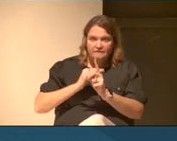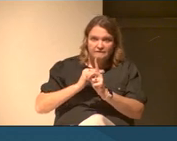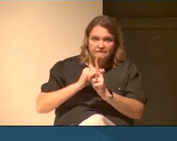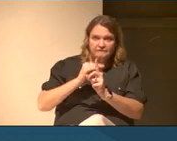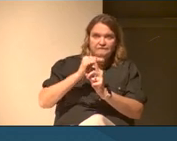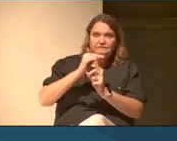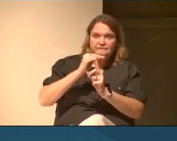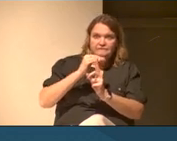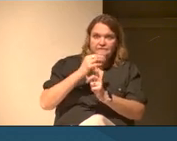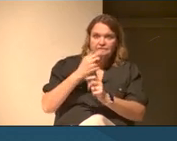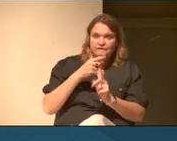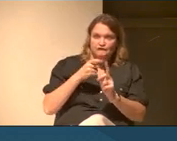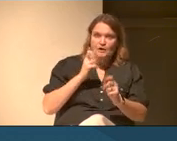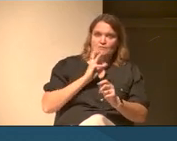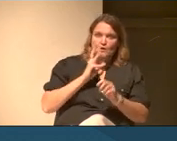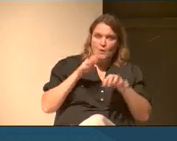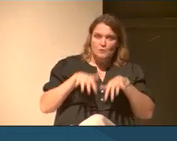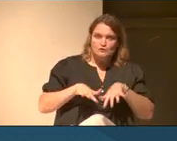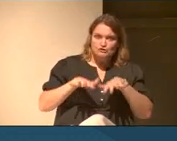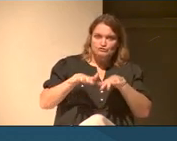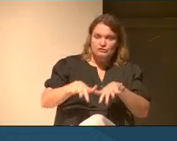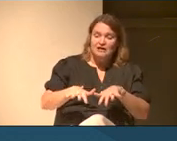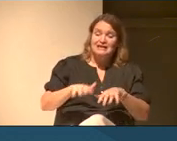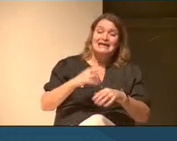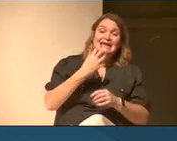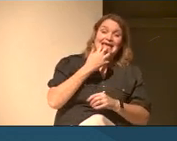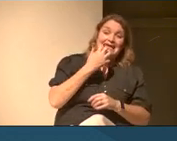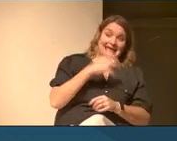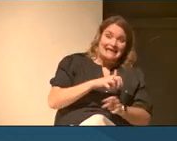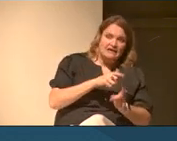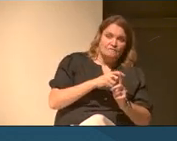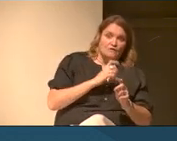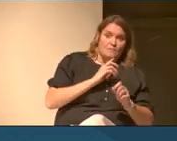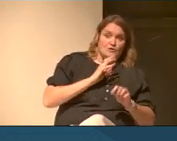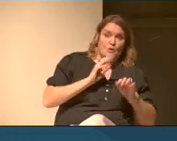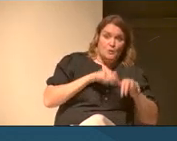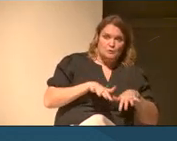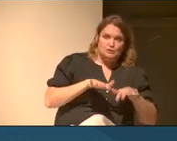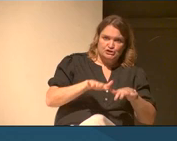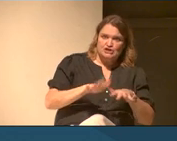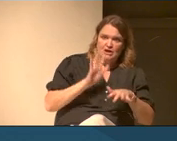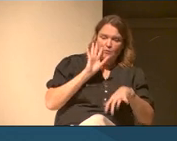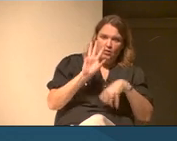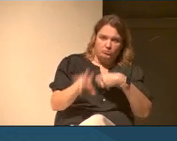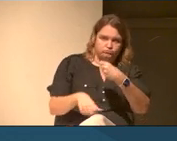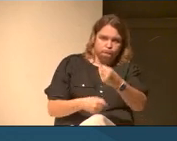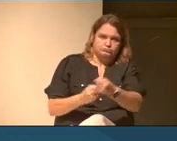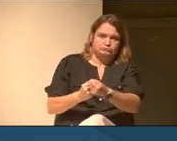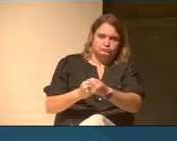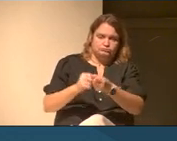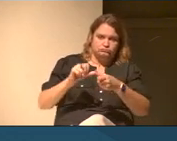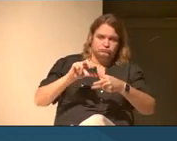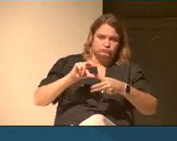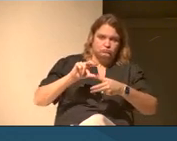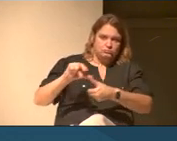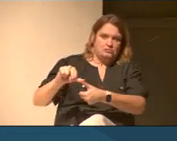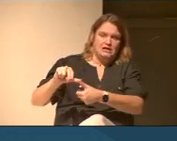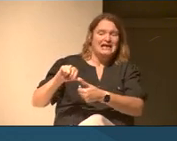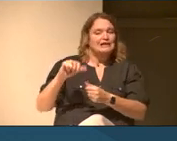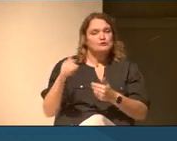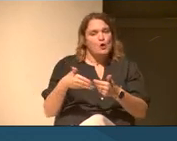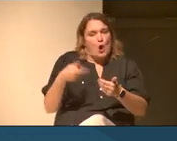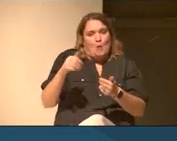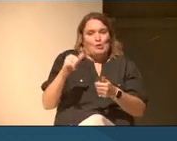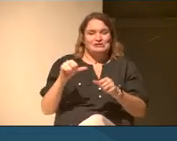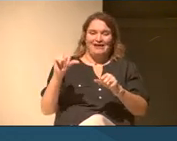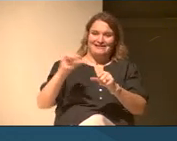heat is the fuel for hurricanes. So the warmer the ocean is, the more powerful they can become, and the more quickly they